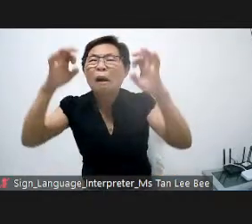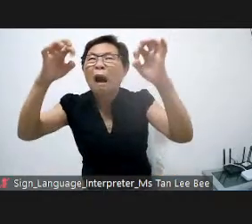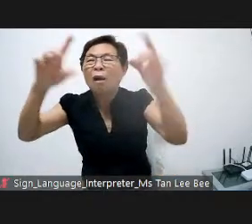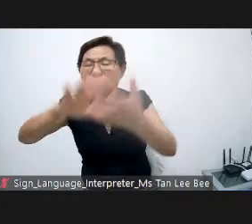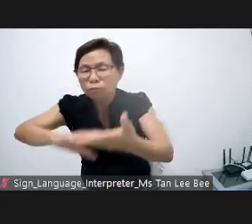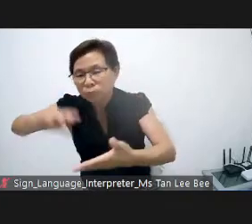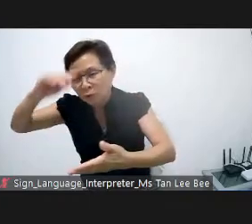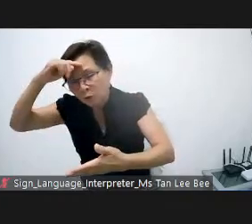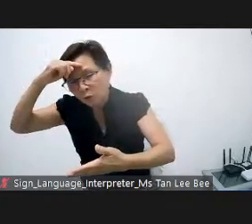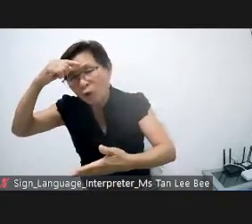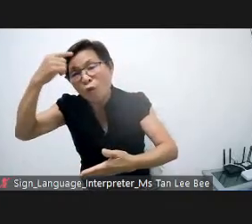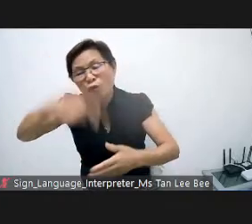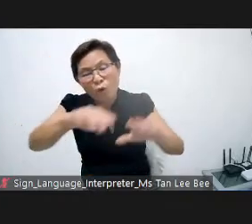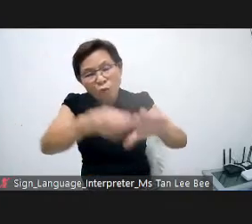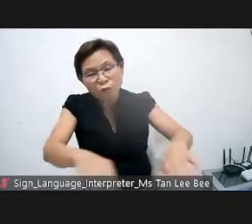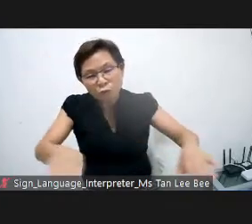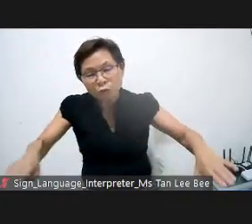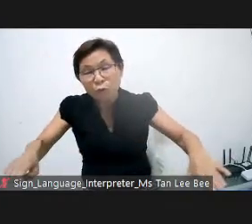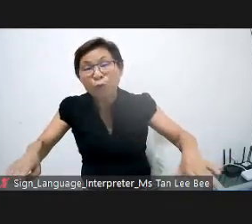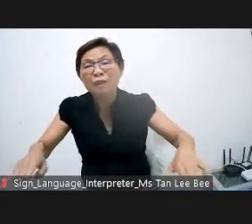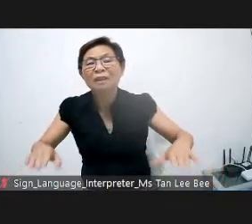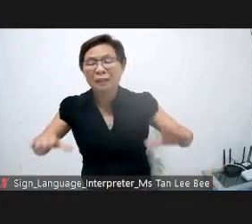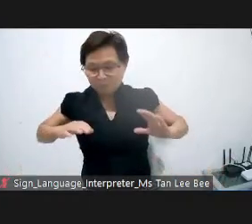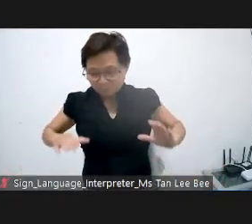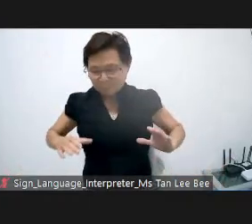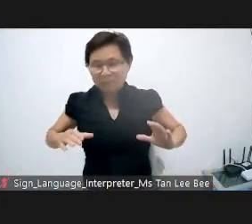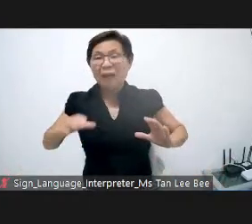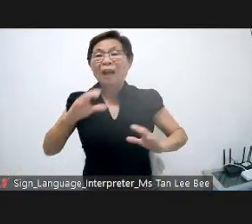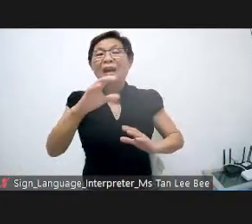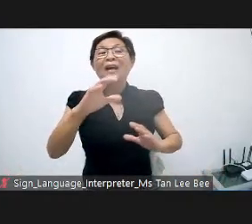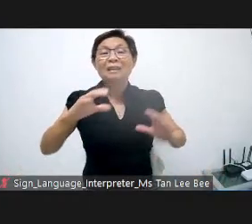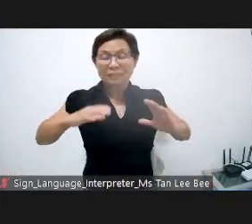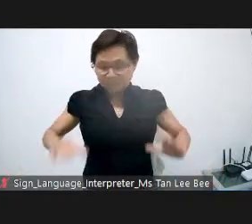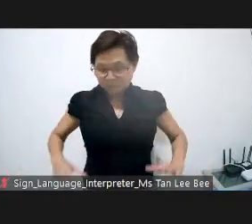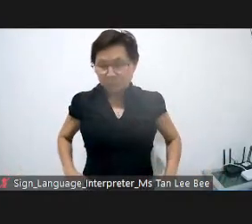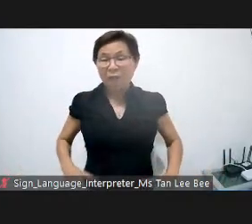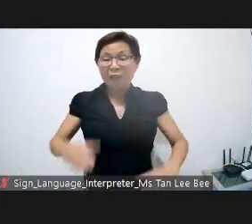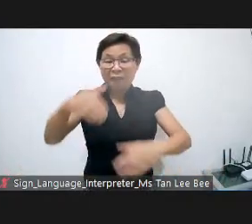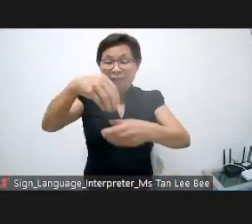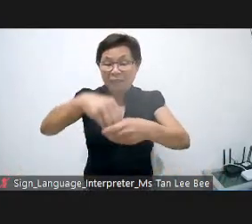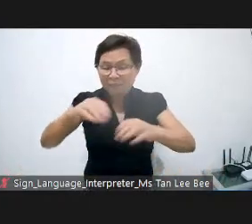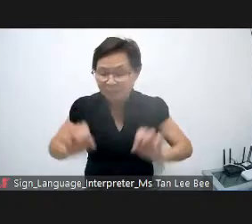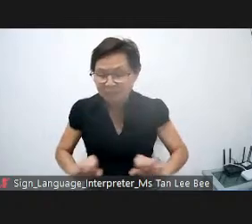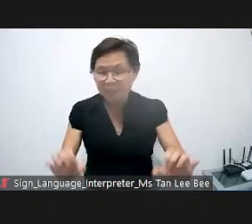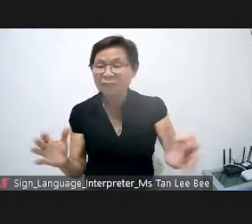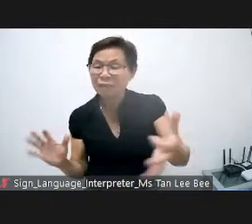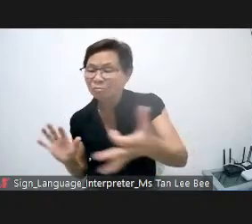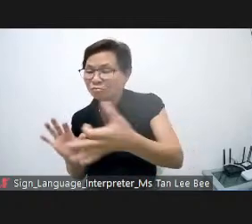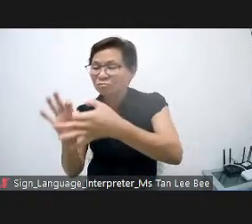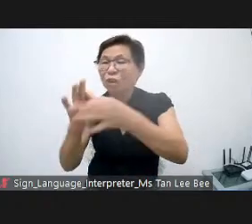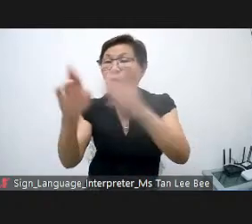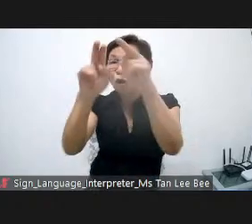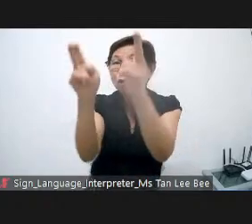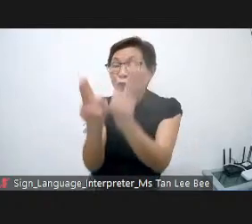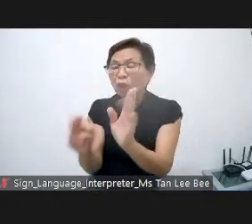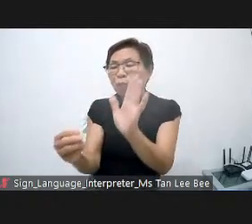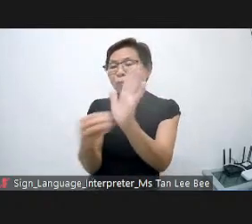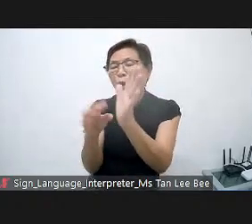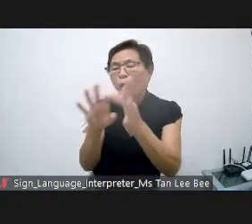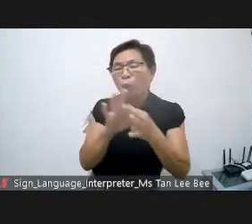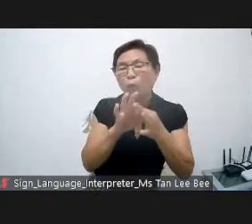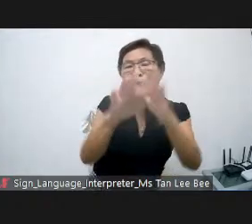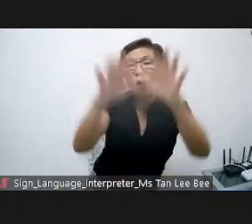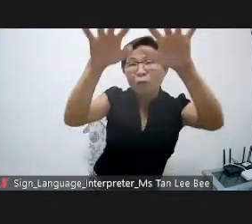with Disabilities in Emergencies. This online learning course was a joint effort from UNESCO Bangkok, Southeast